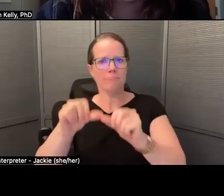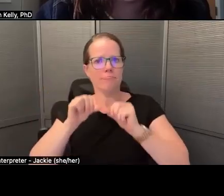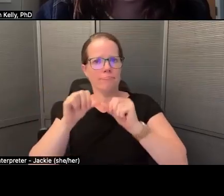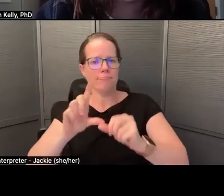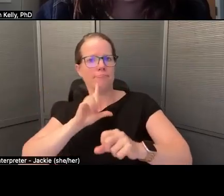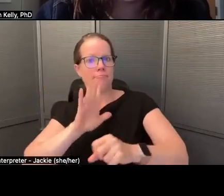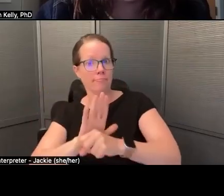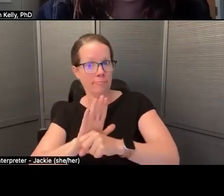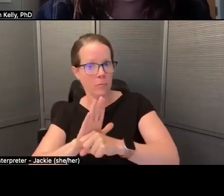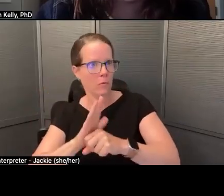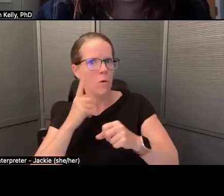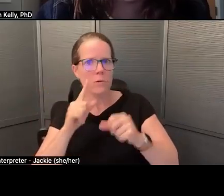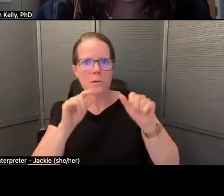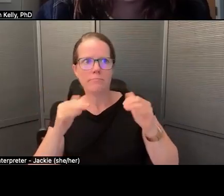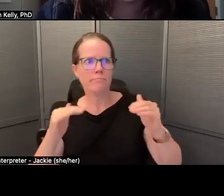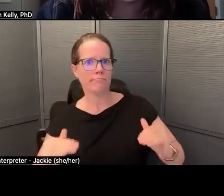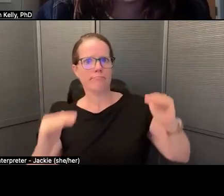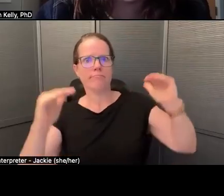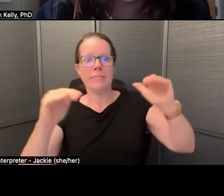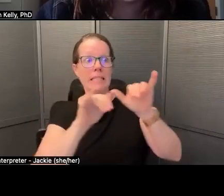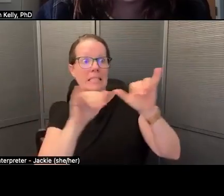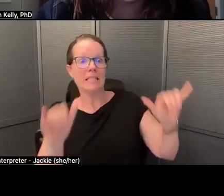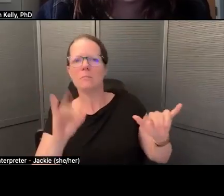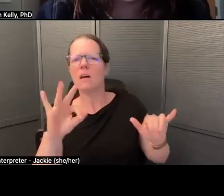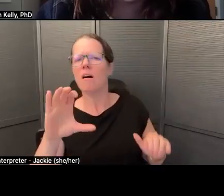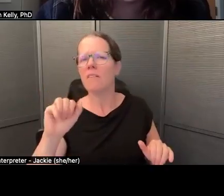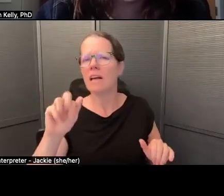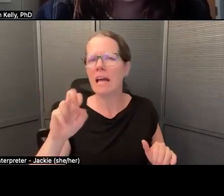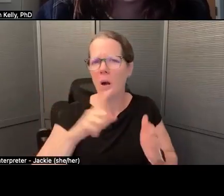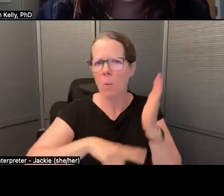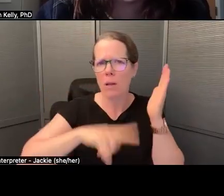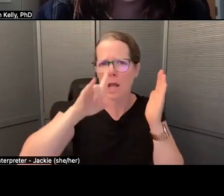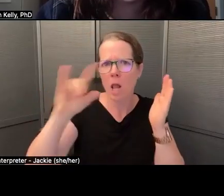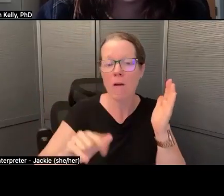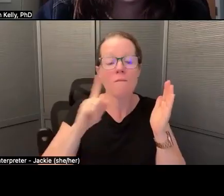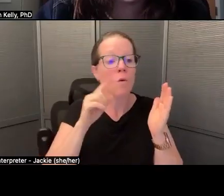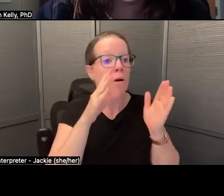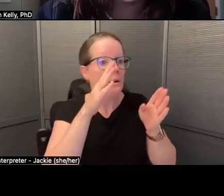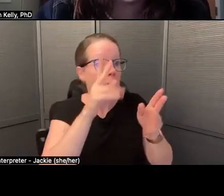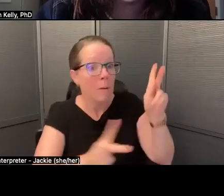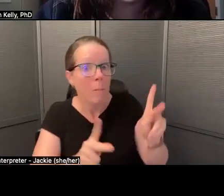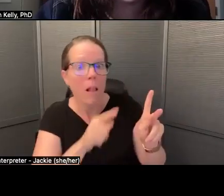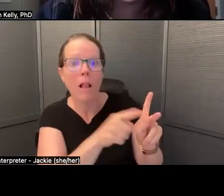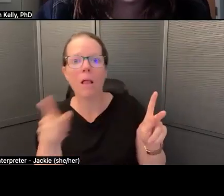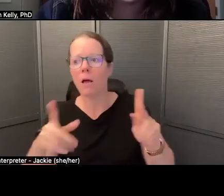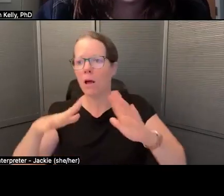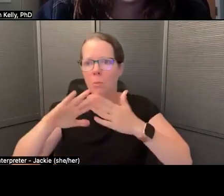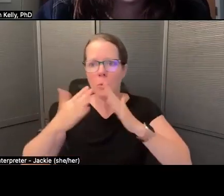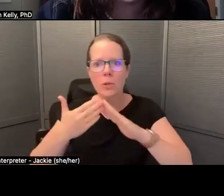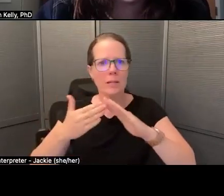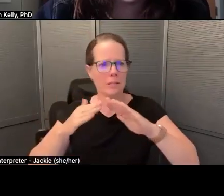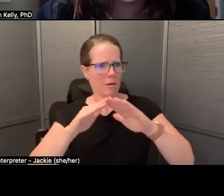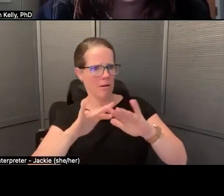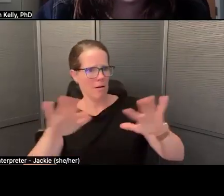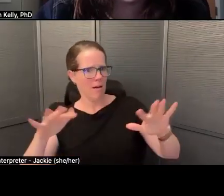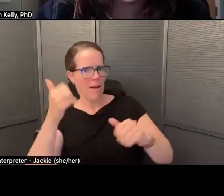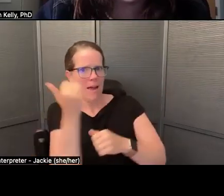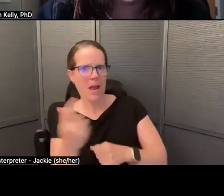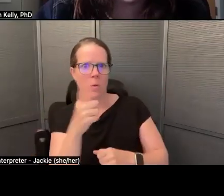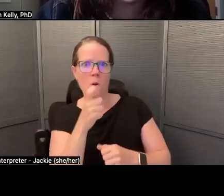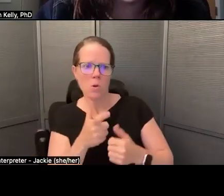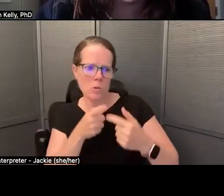improving systems of care for individuals, families, and communities coping with mental health and substance use